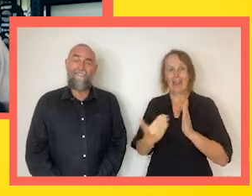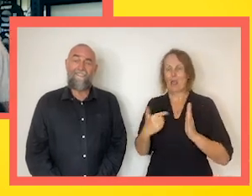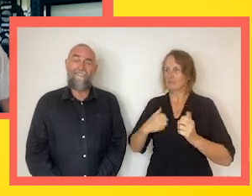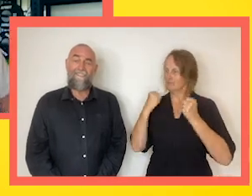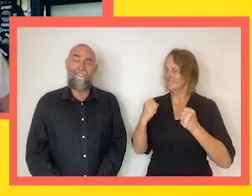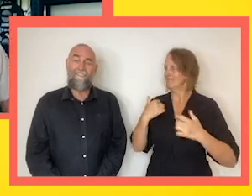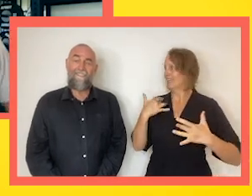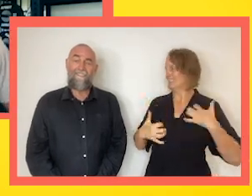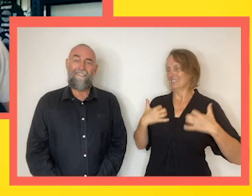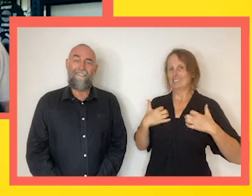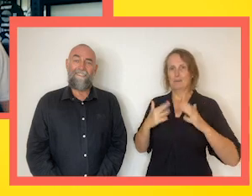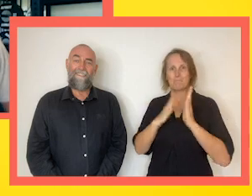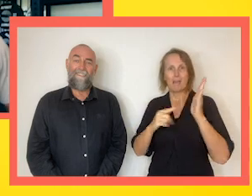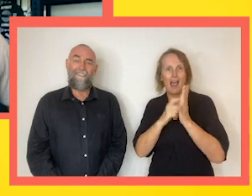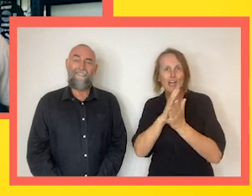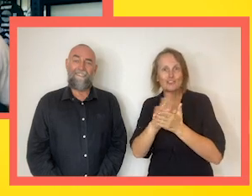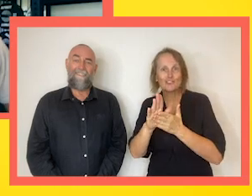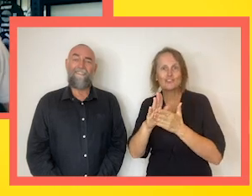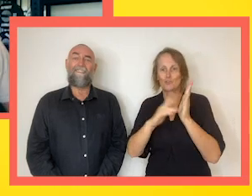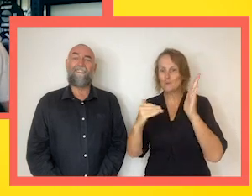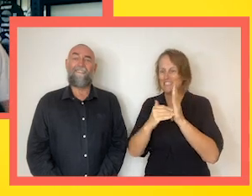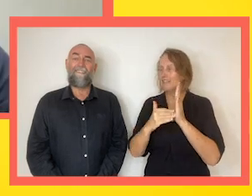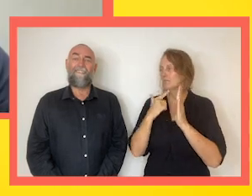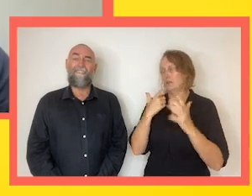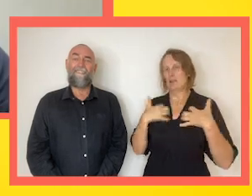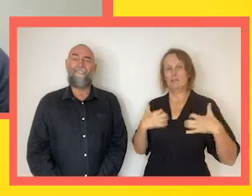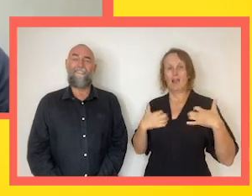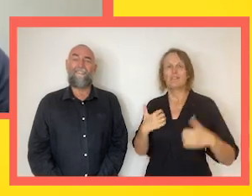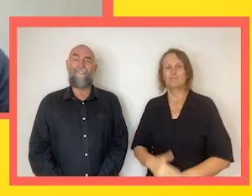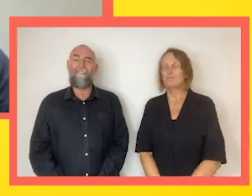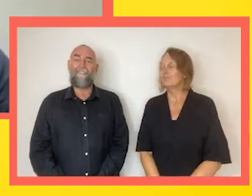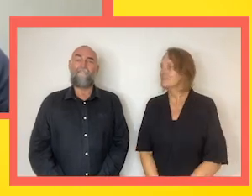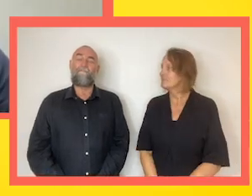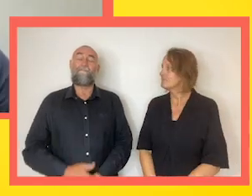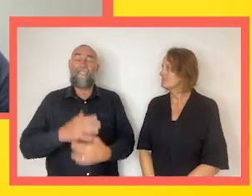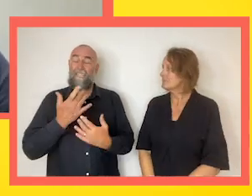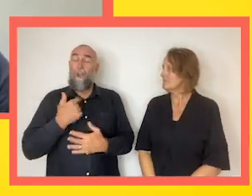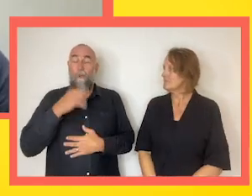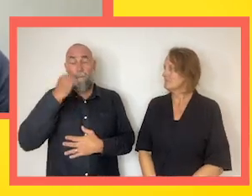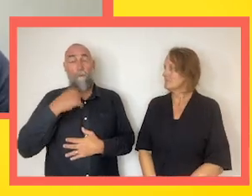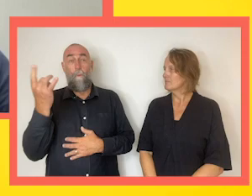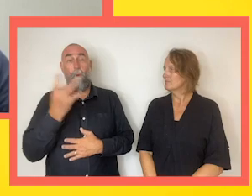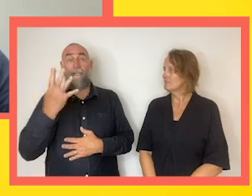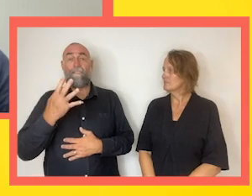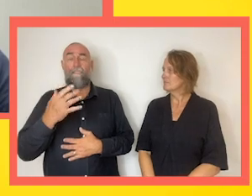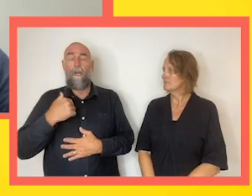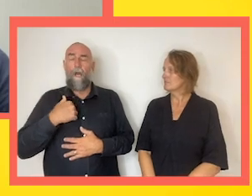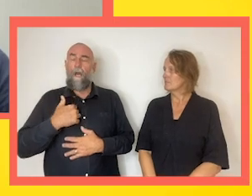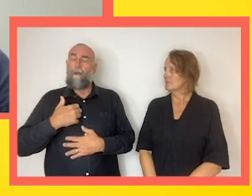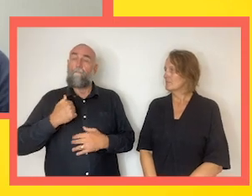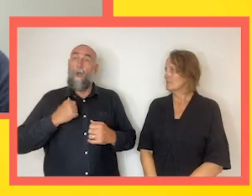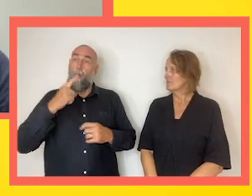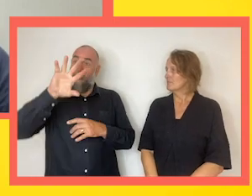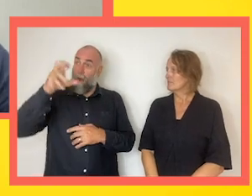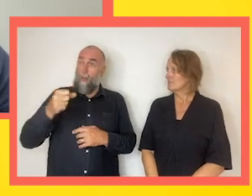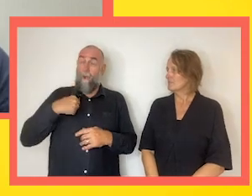I am pumped to go play in March and just qualify again. I had a really tough time before one of my games, and I messaged Jeff Adams, who